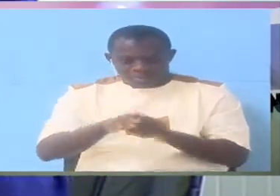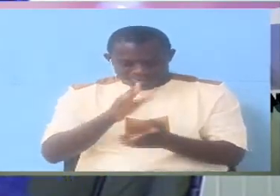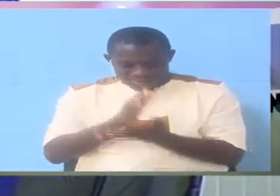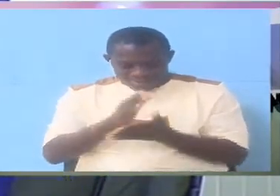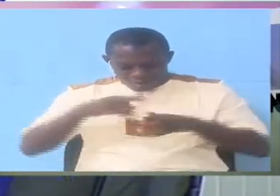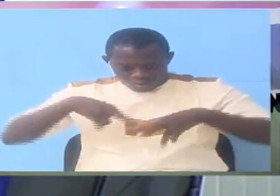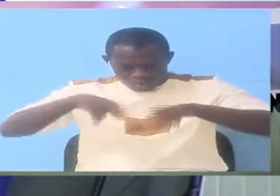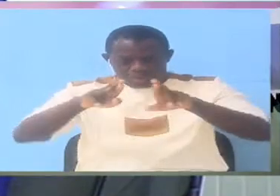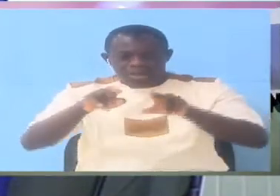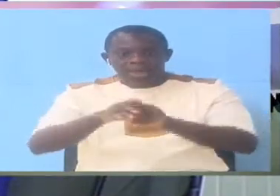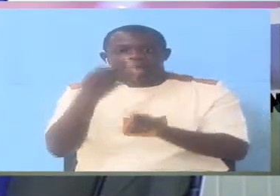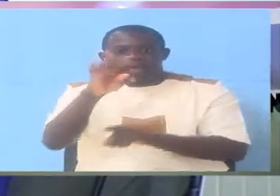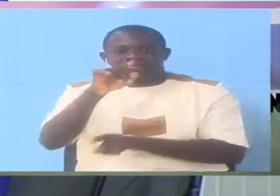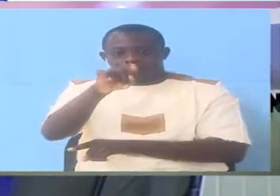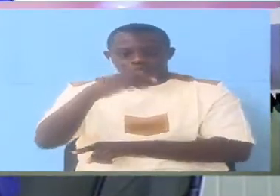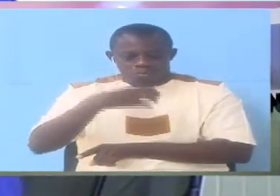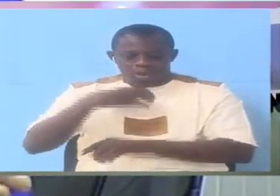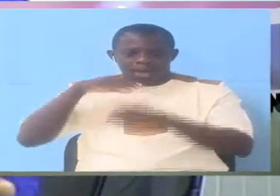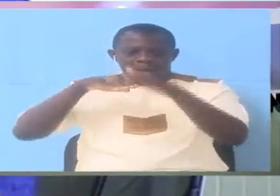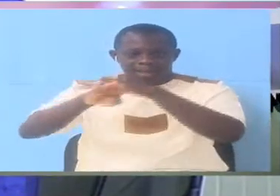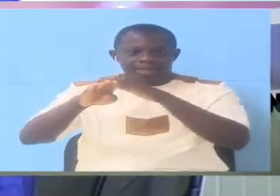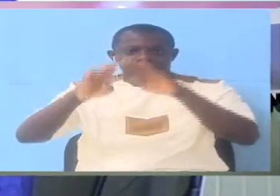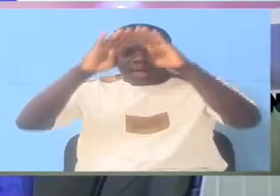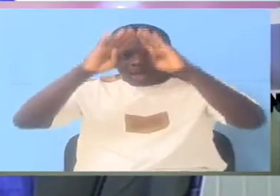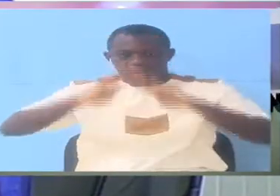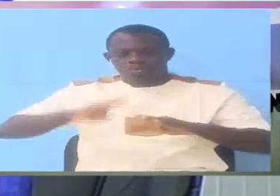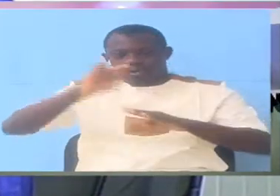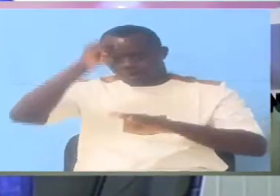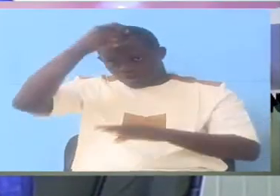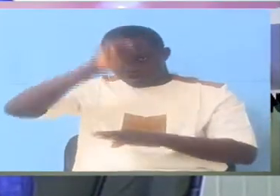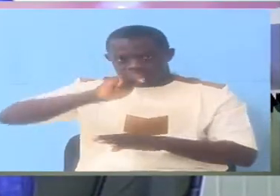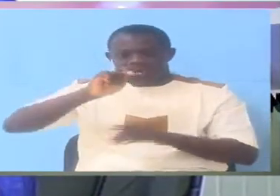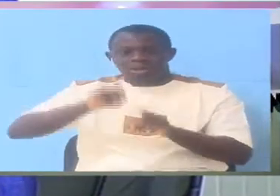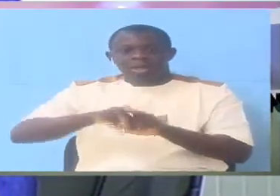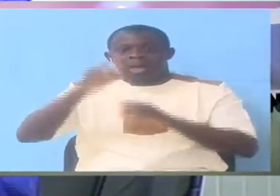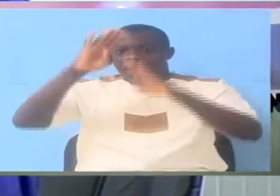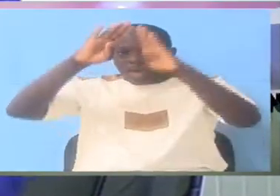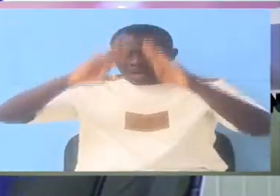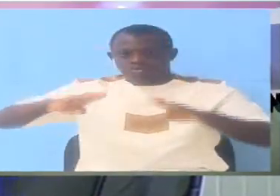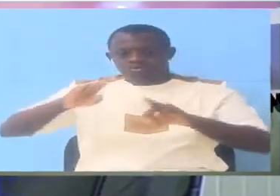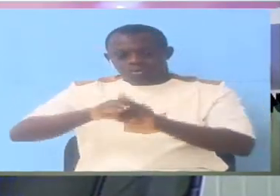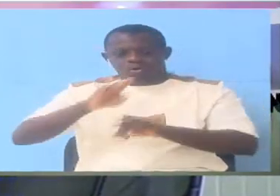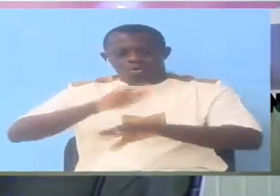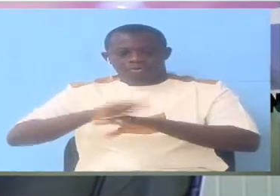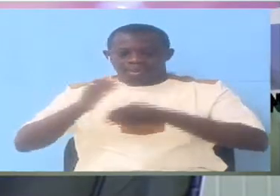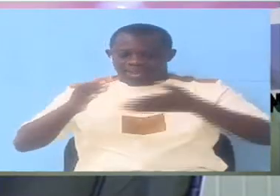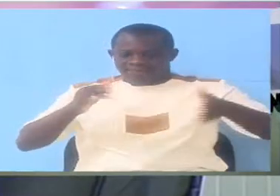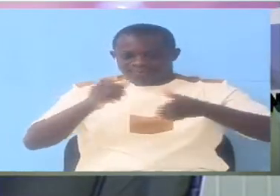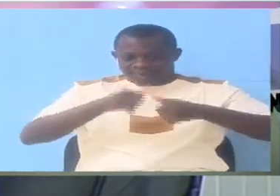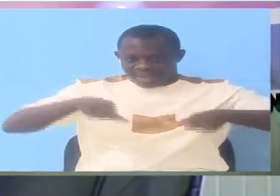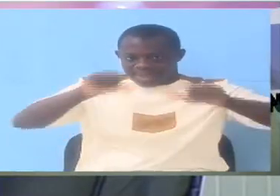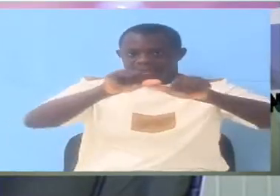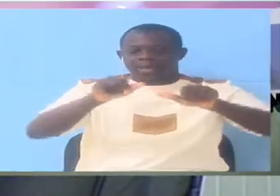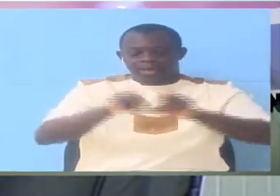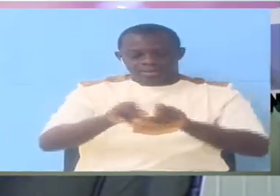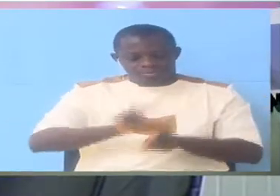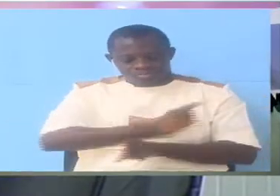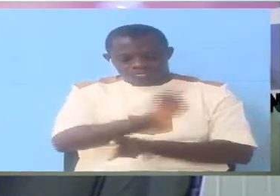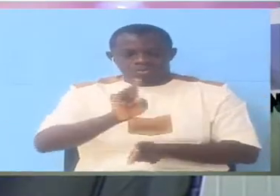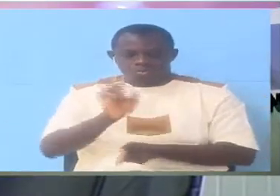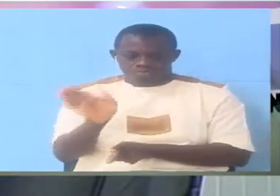you are entering the station, the building is on your left hand side. So they went